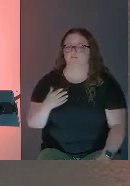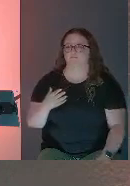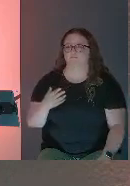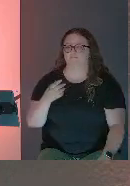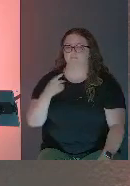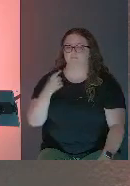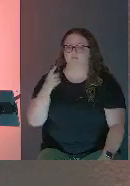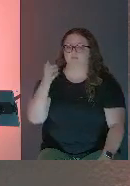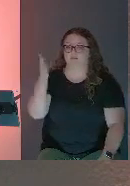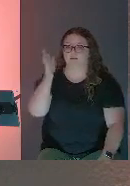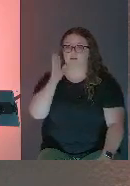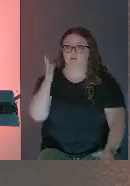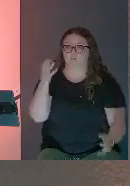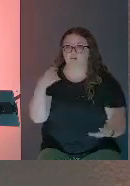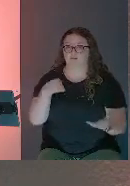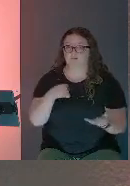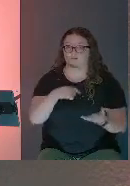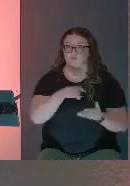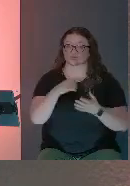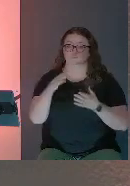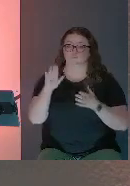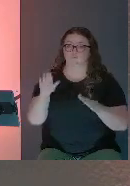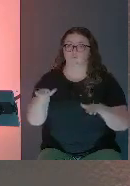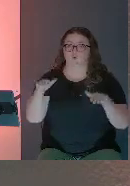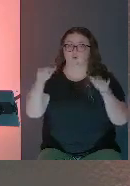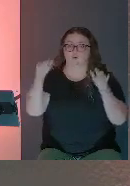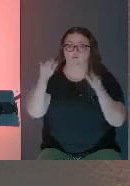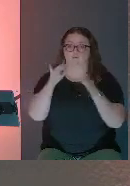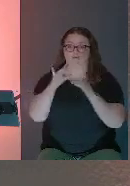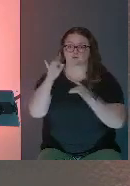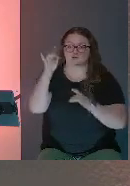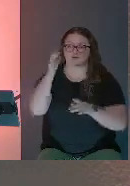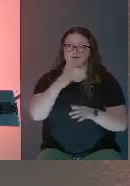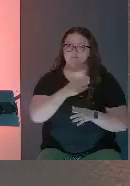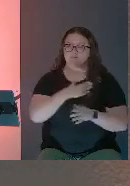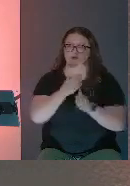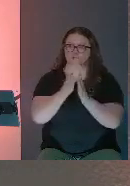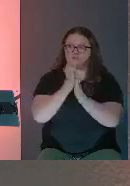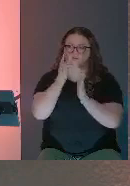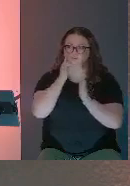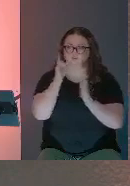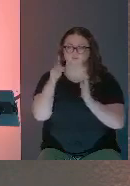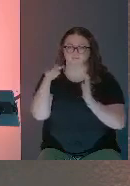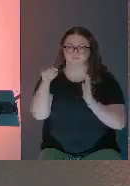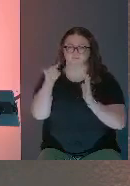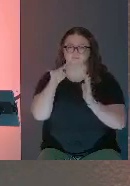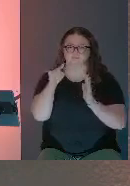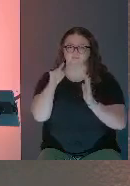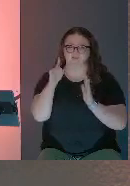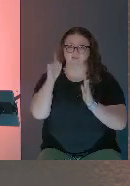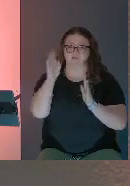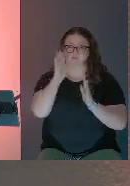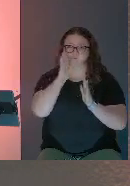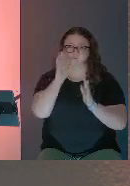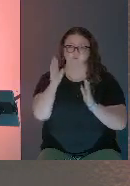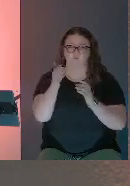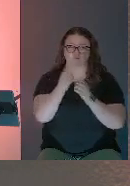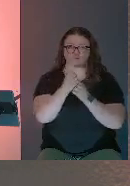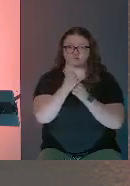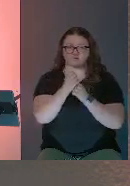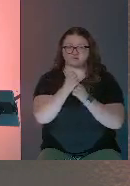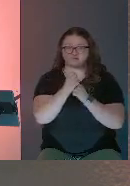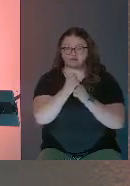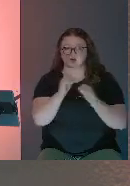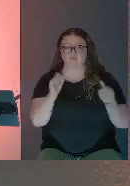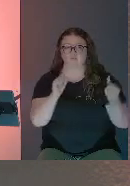you and for me to grow up spiritually. That's my prayer for that young man. That he would rescue him from